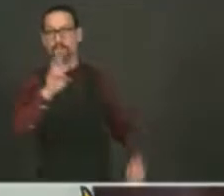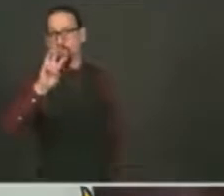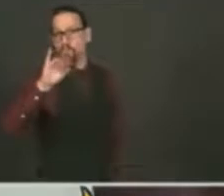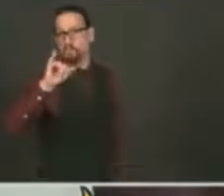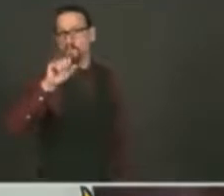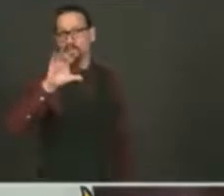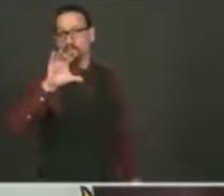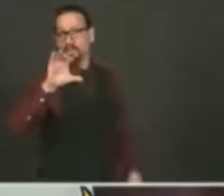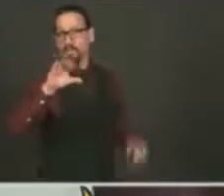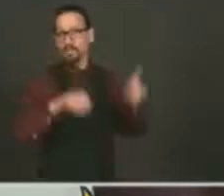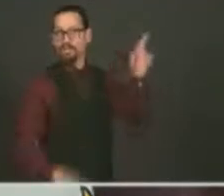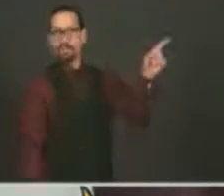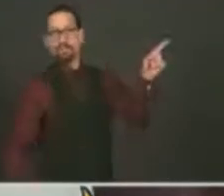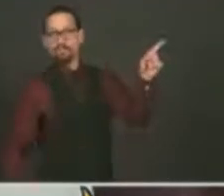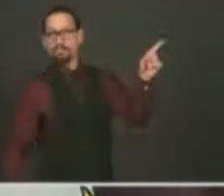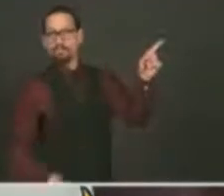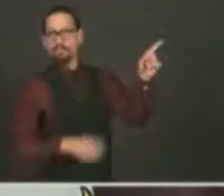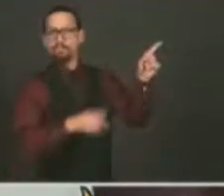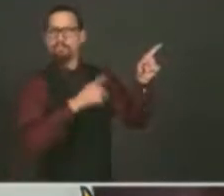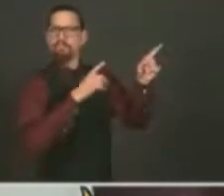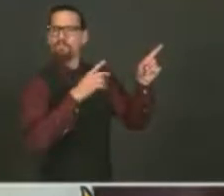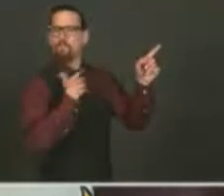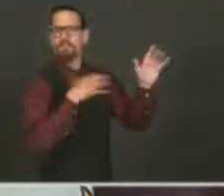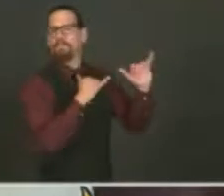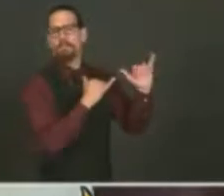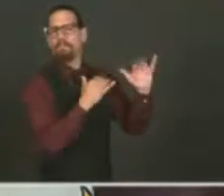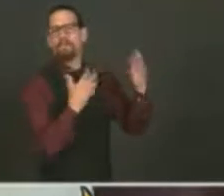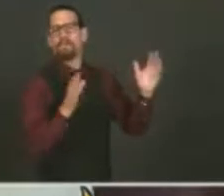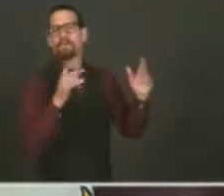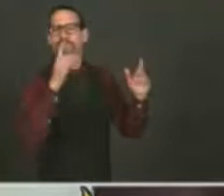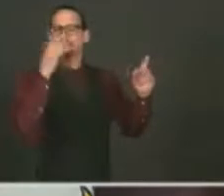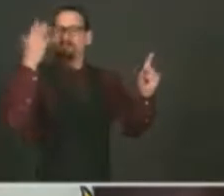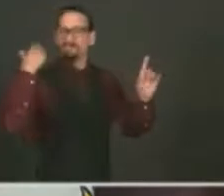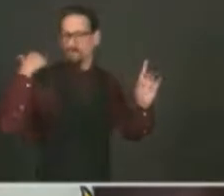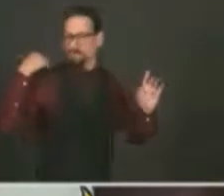great place and they're in a terrible place right now.